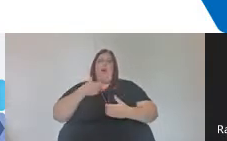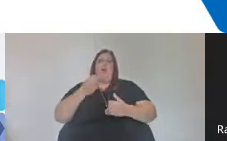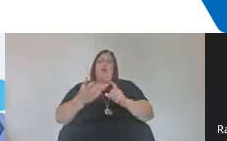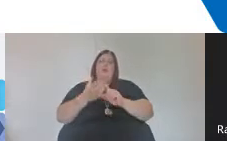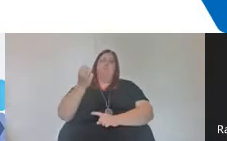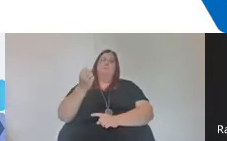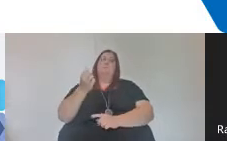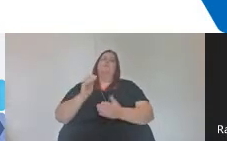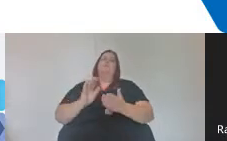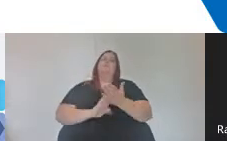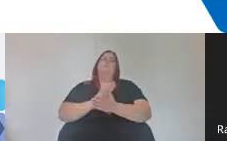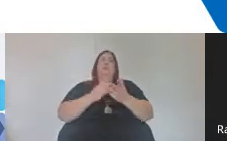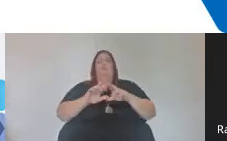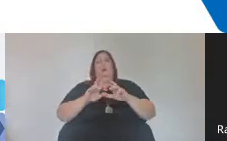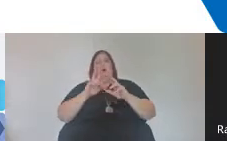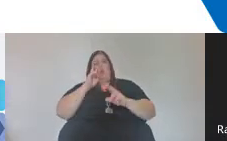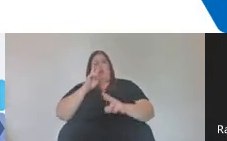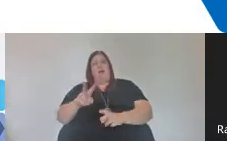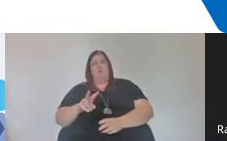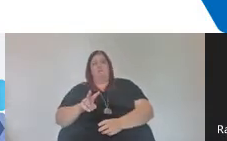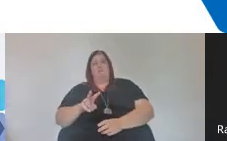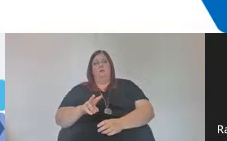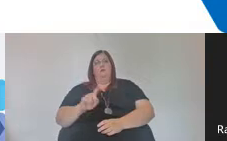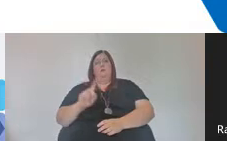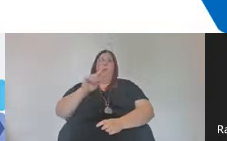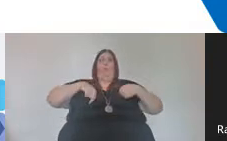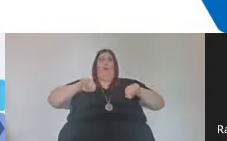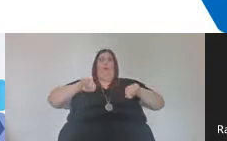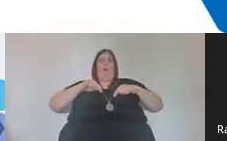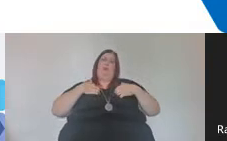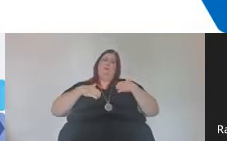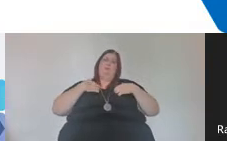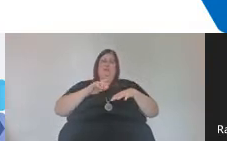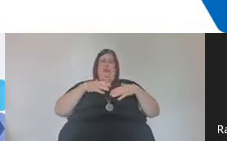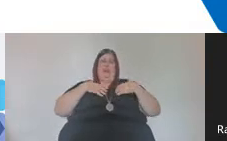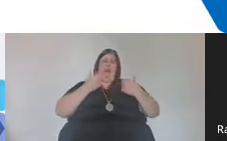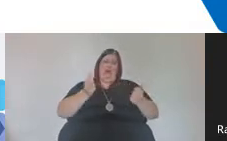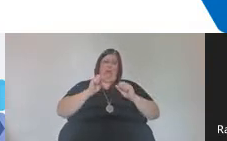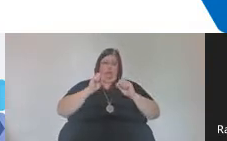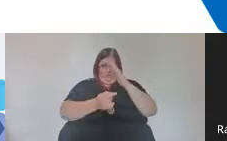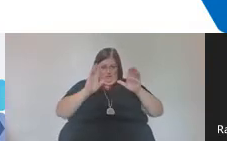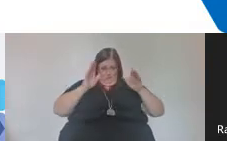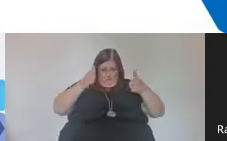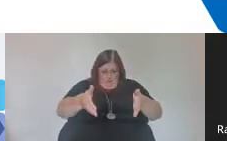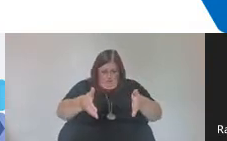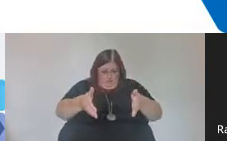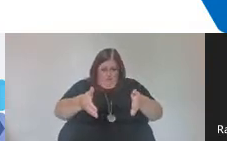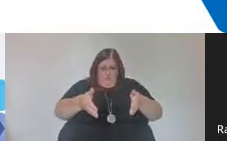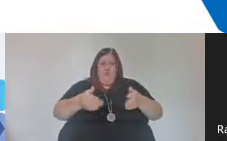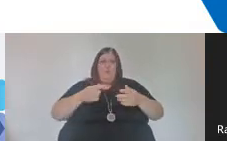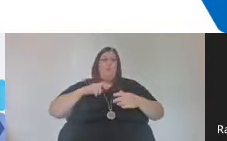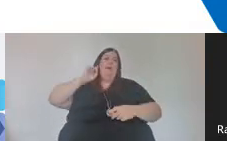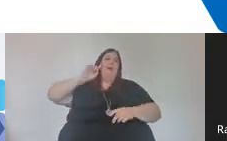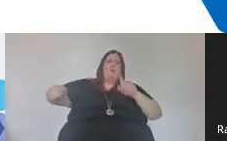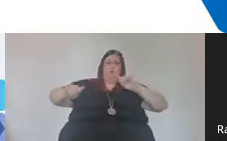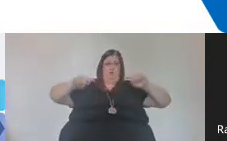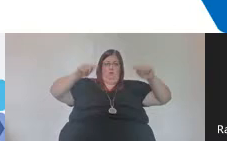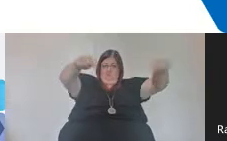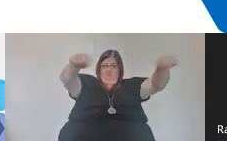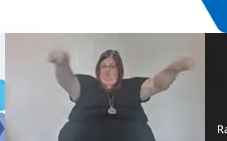we focus purely on what we're interested in health, and we neglect those wider social determinants, those